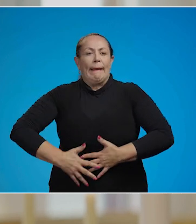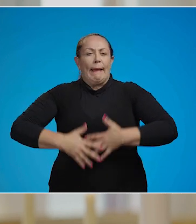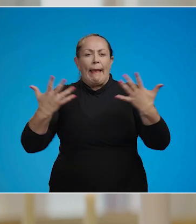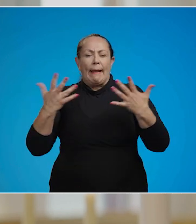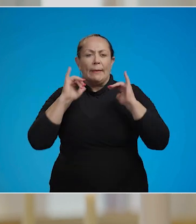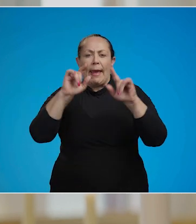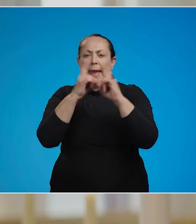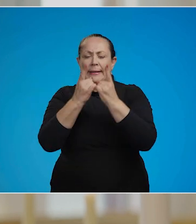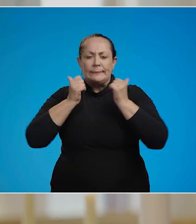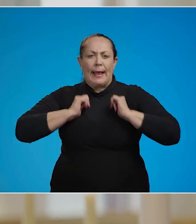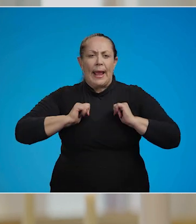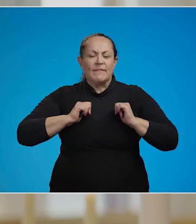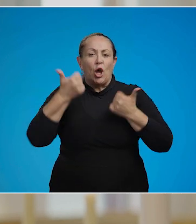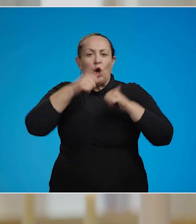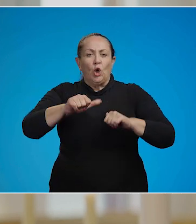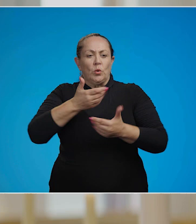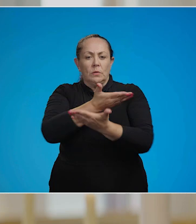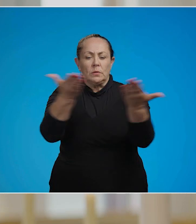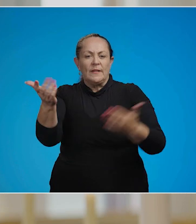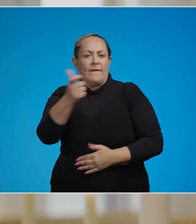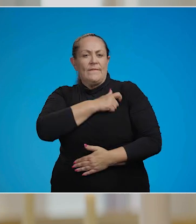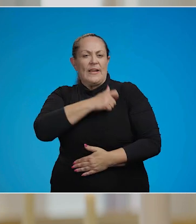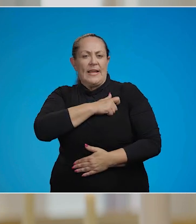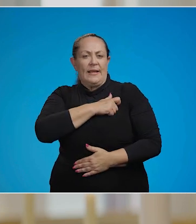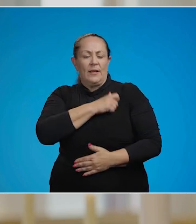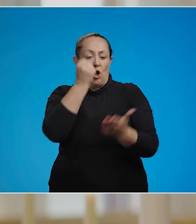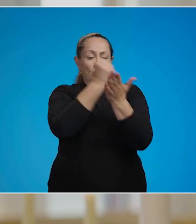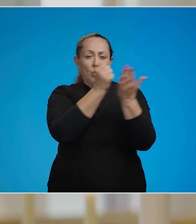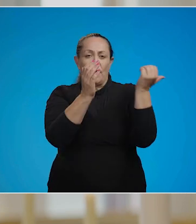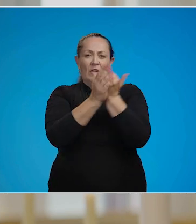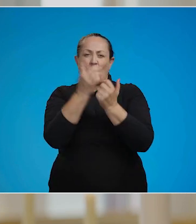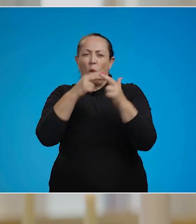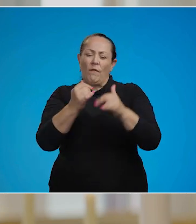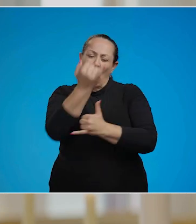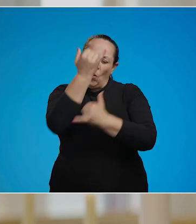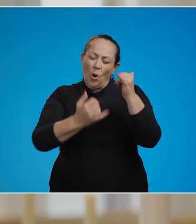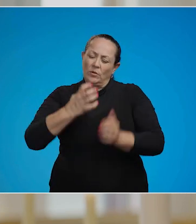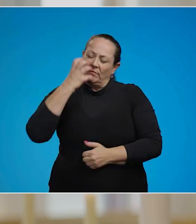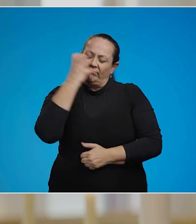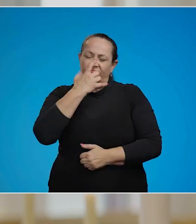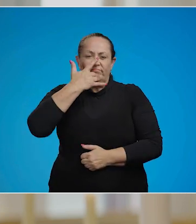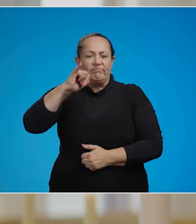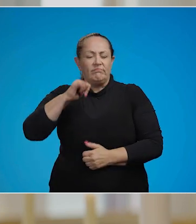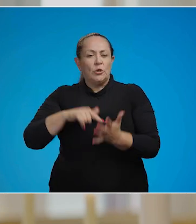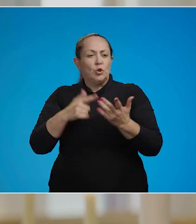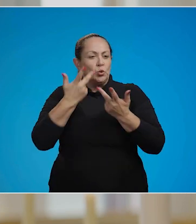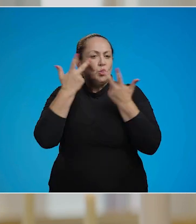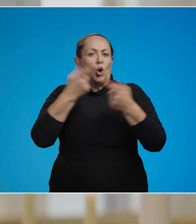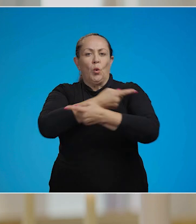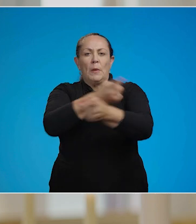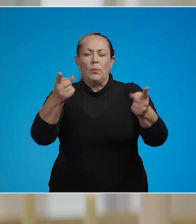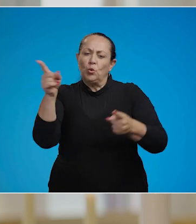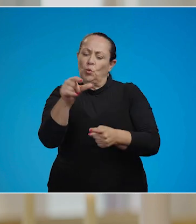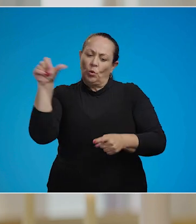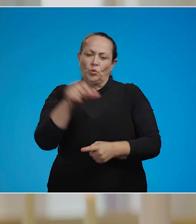any insurrection, used fear, crucifixion being one of the most profound methods, to convince